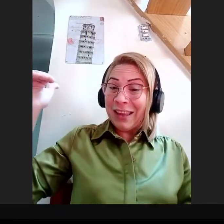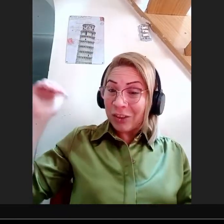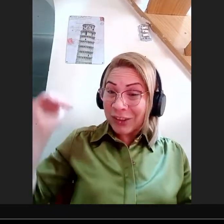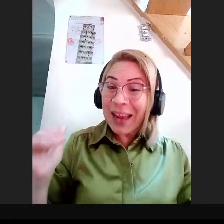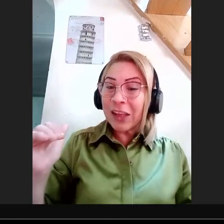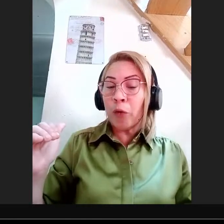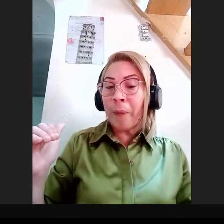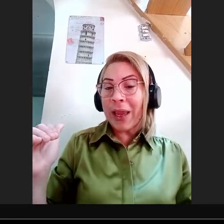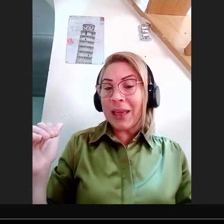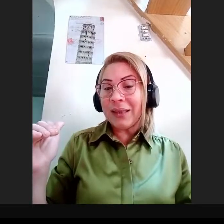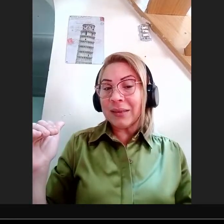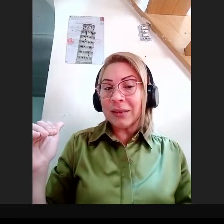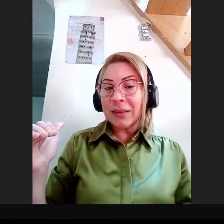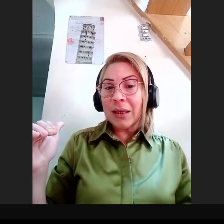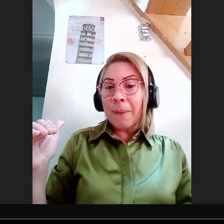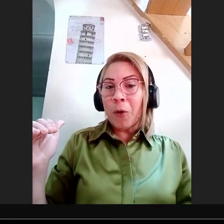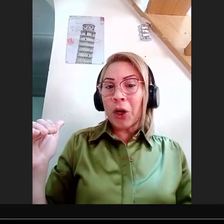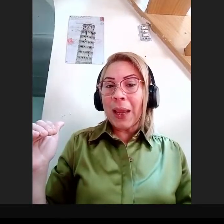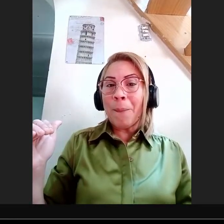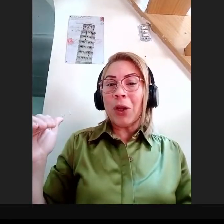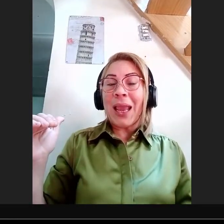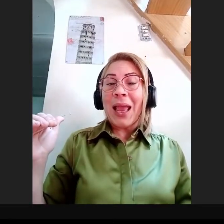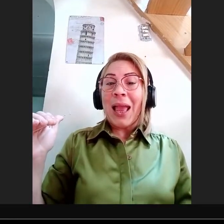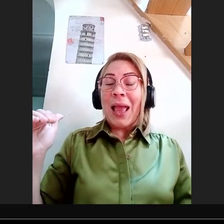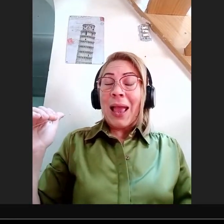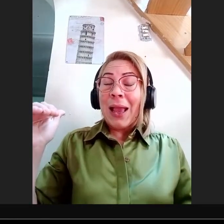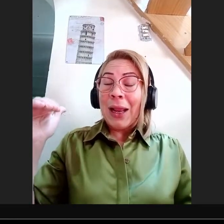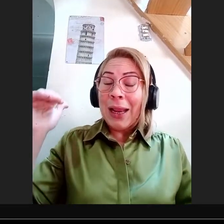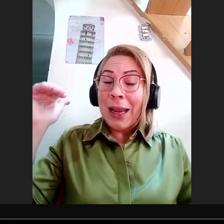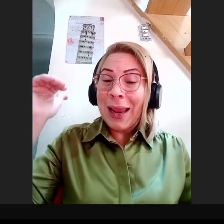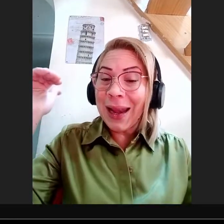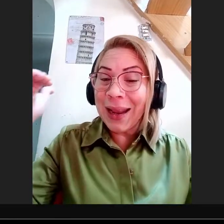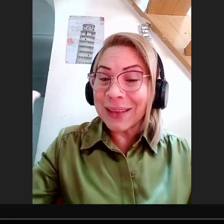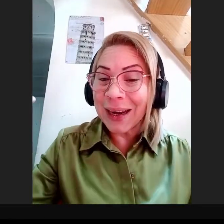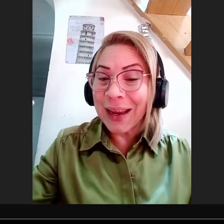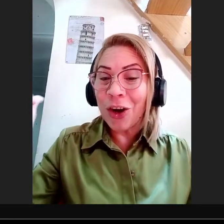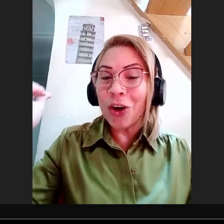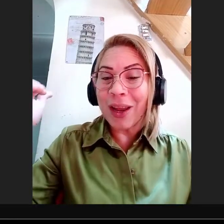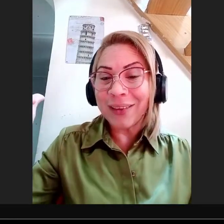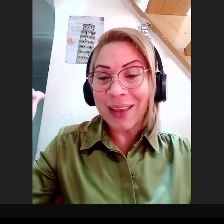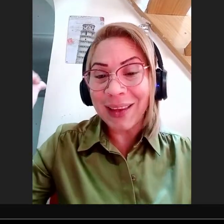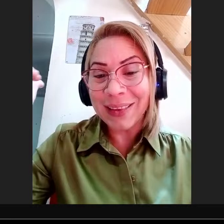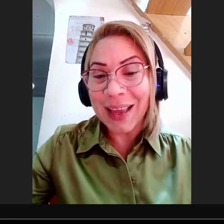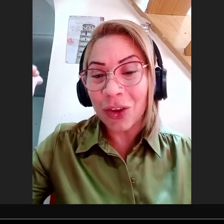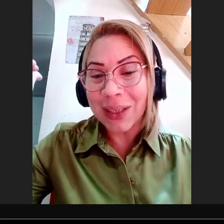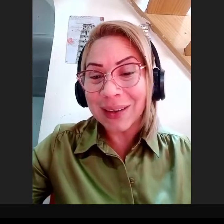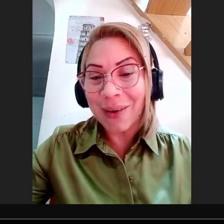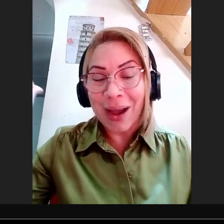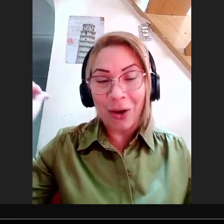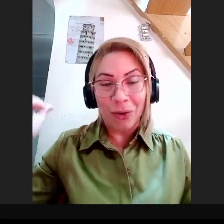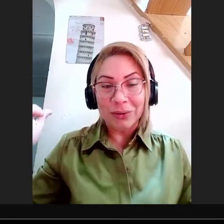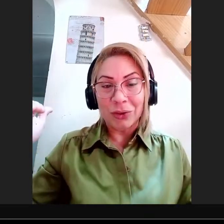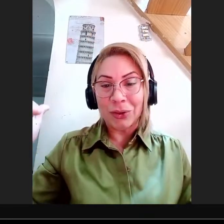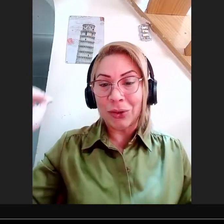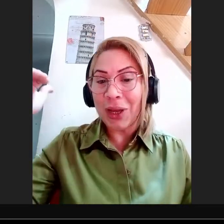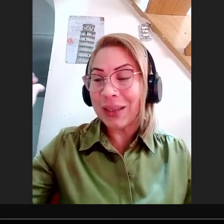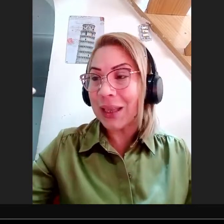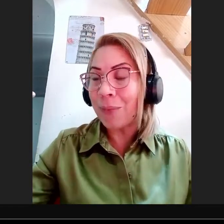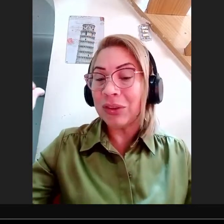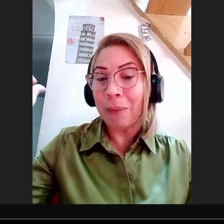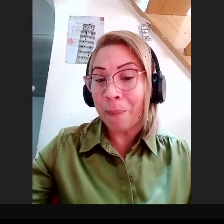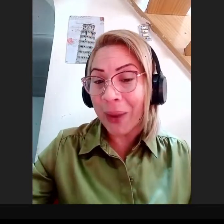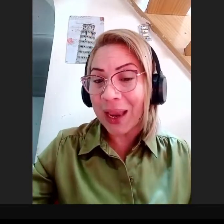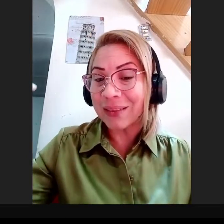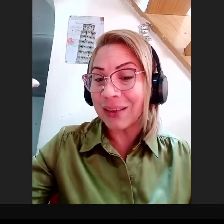And the hatred of those nationals, those that are in their country, is for a reason. Why? Because